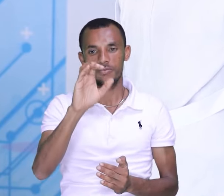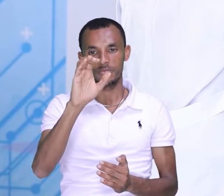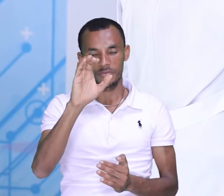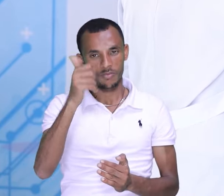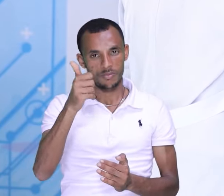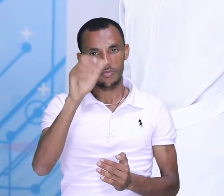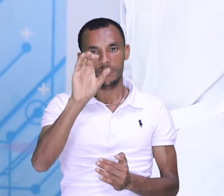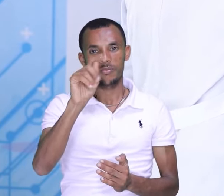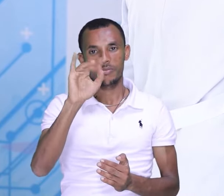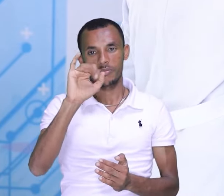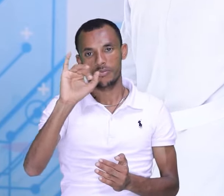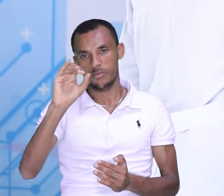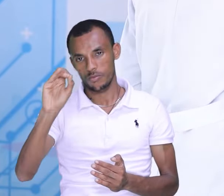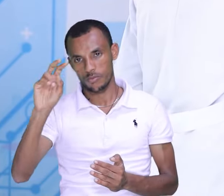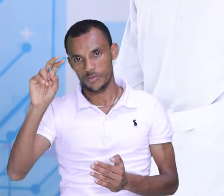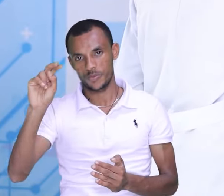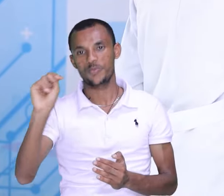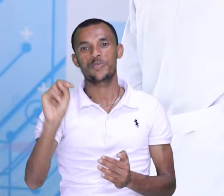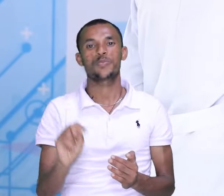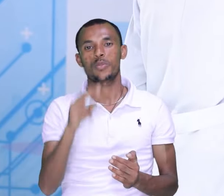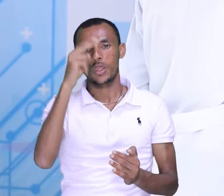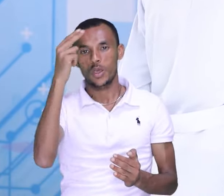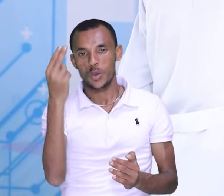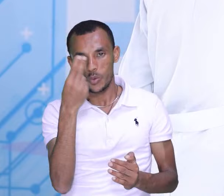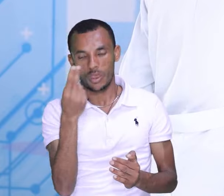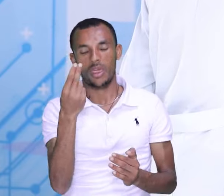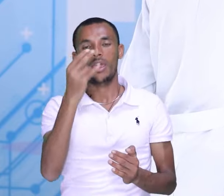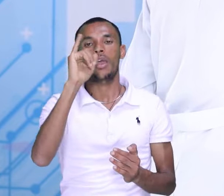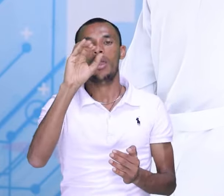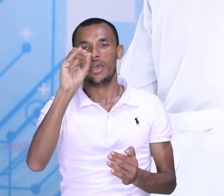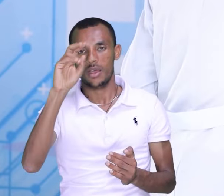using ion electron method.